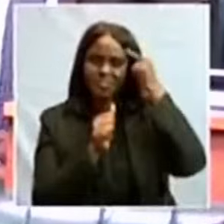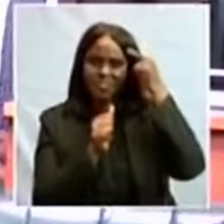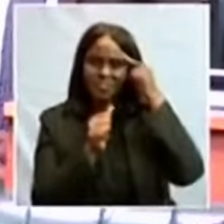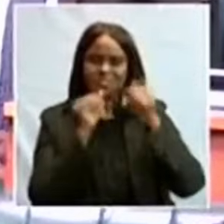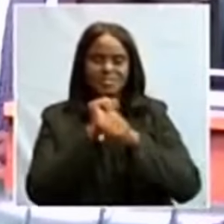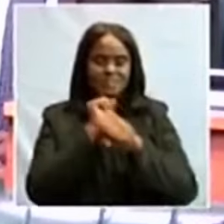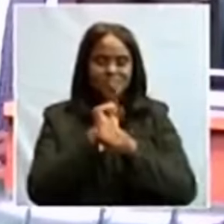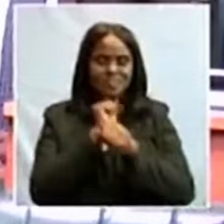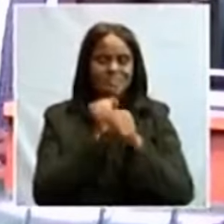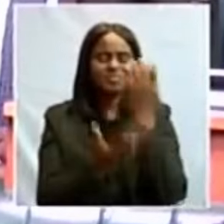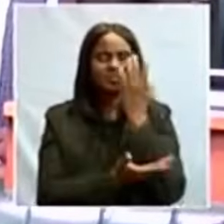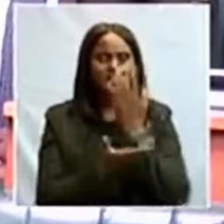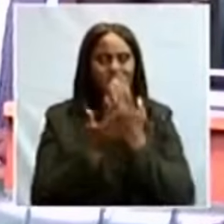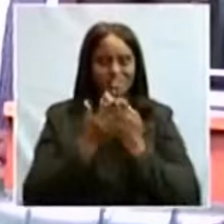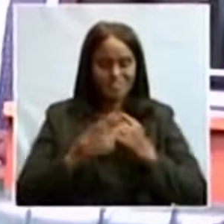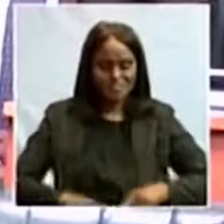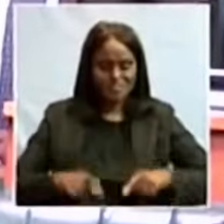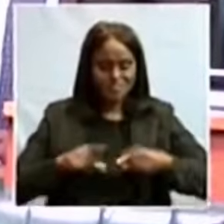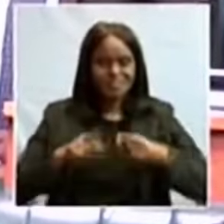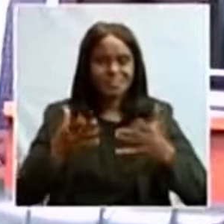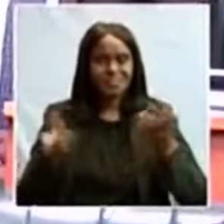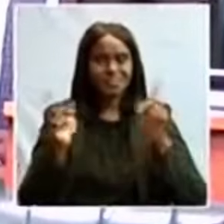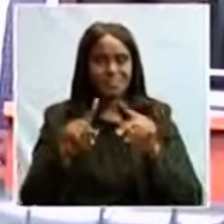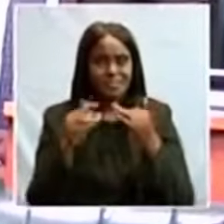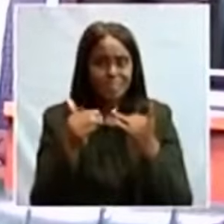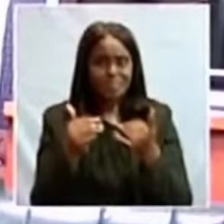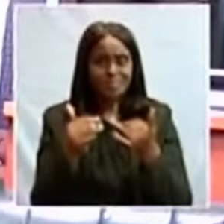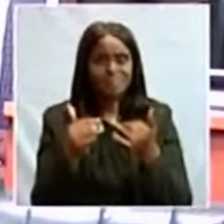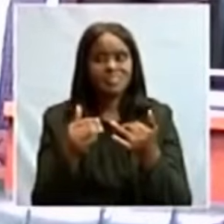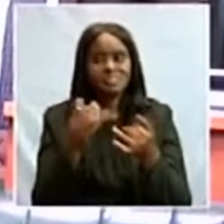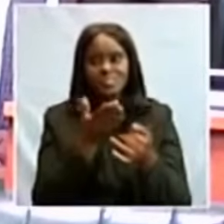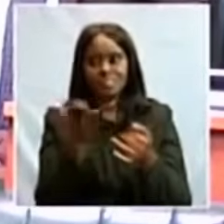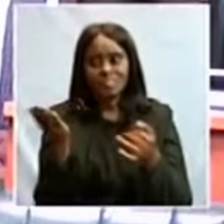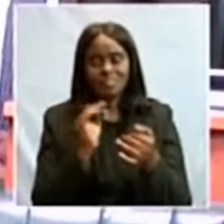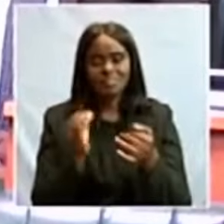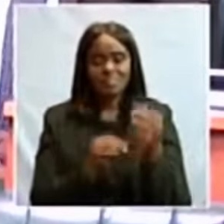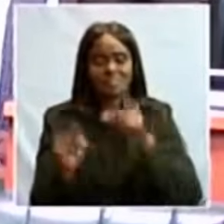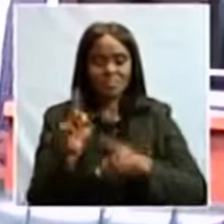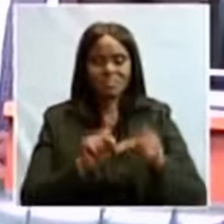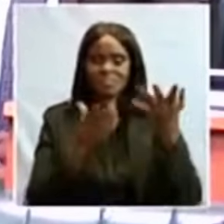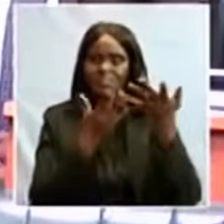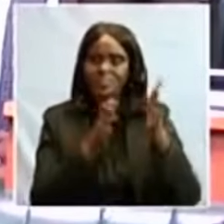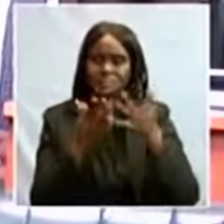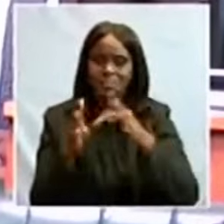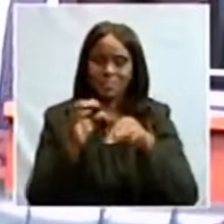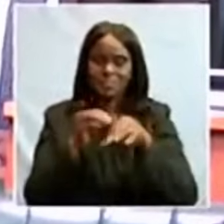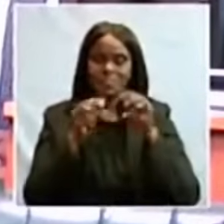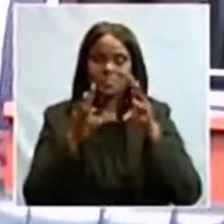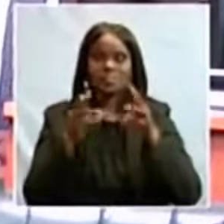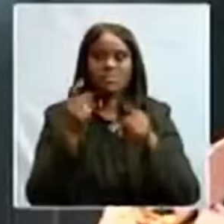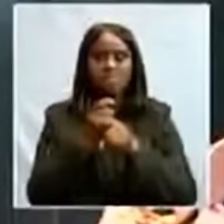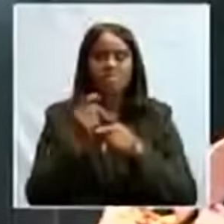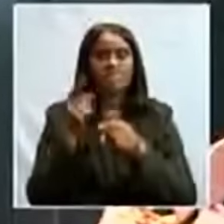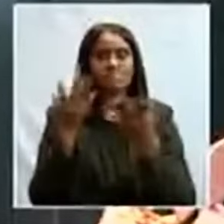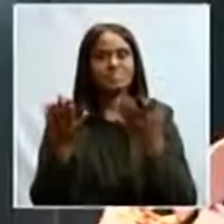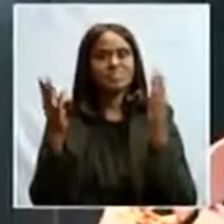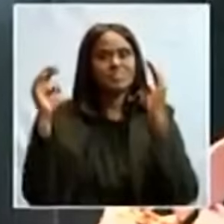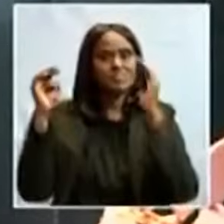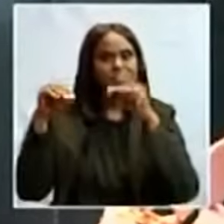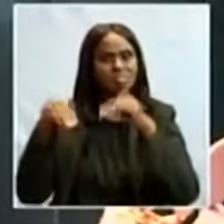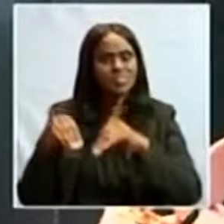of, living, when our people are dying on their way from the